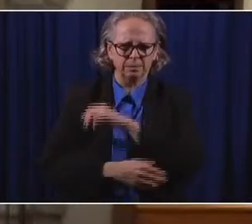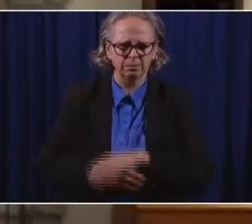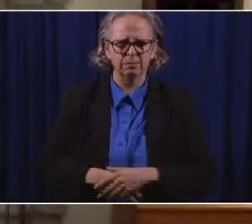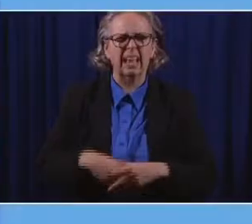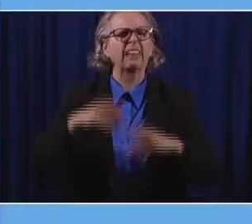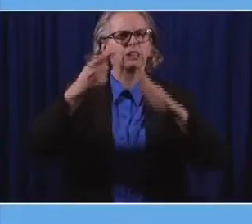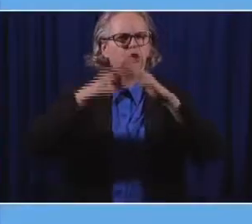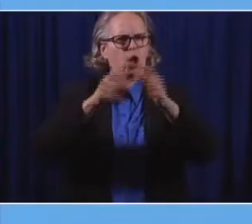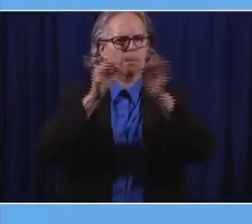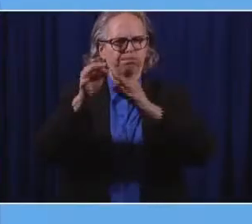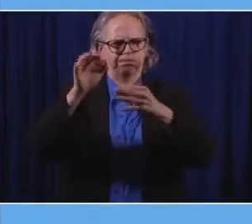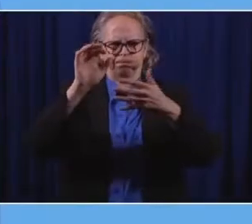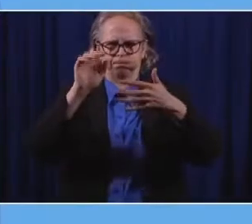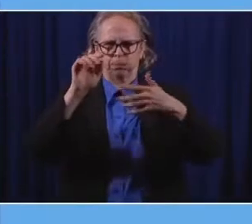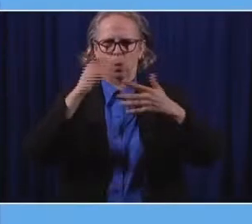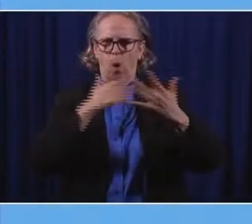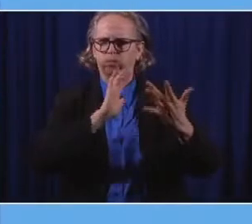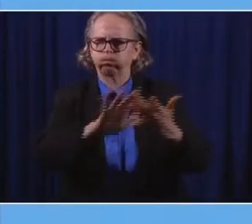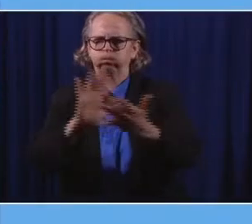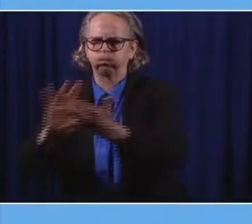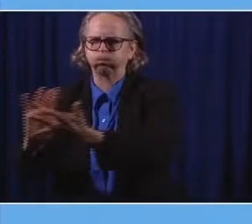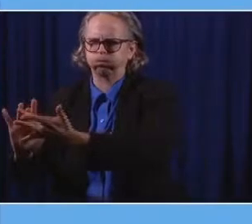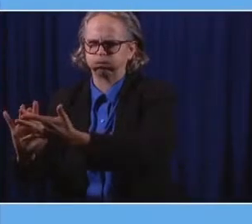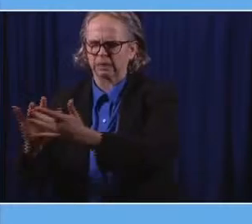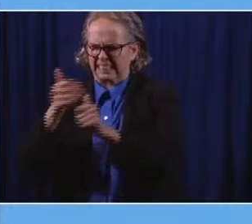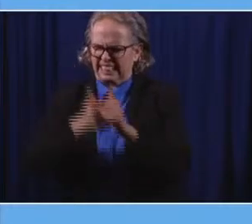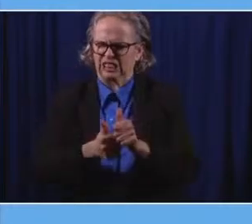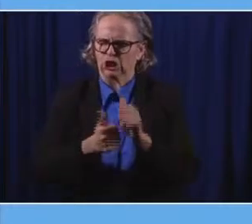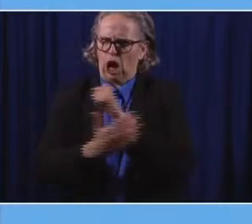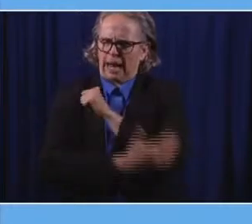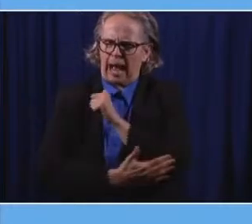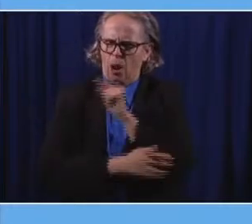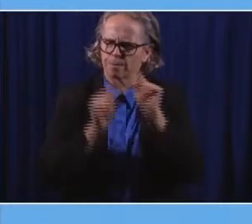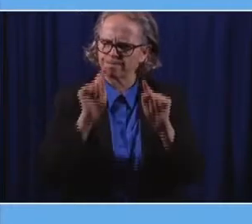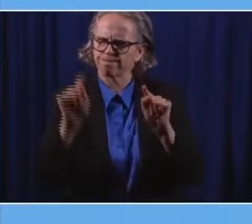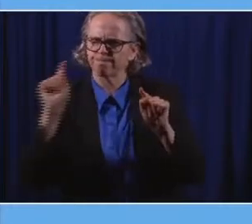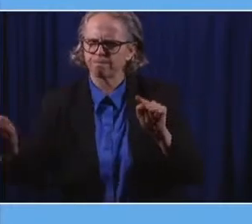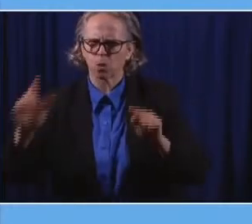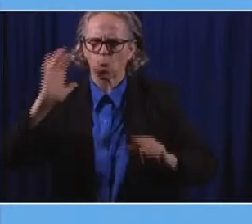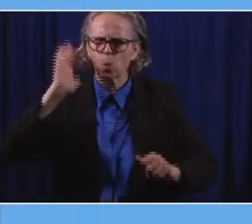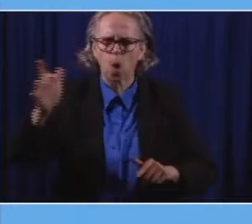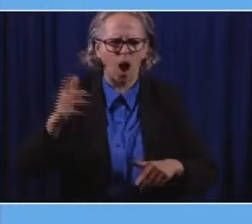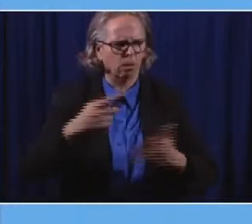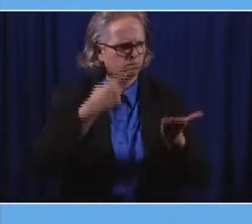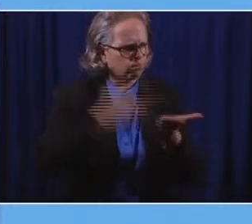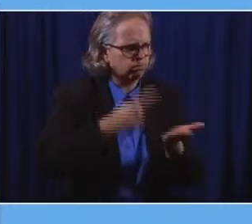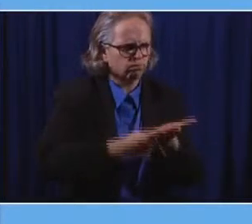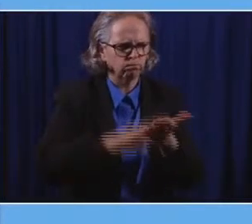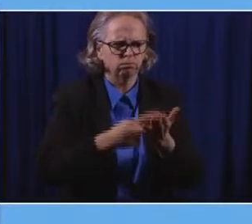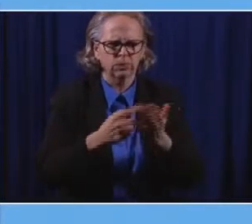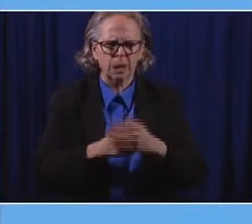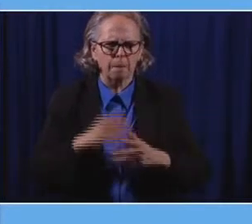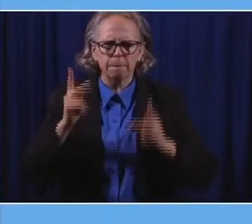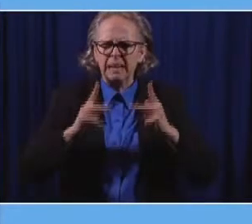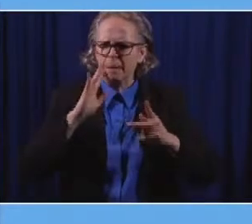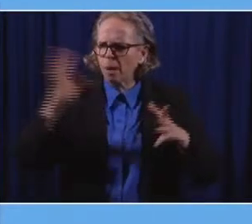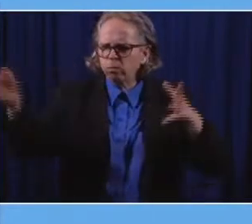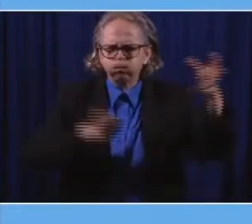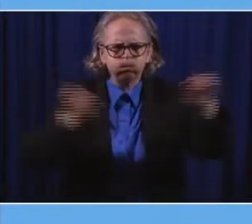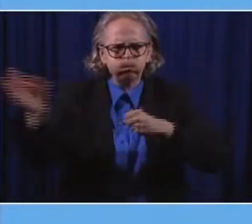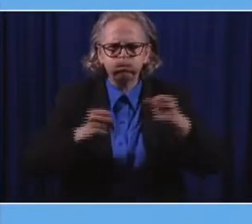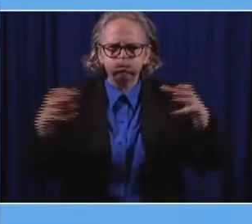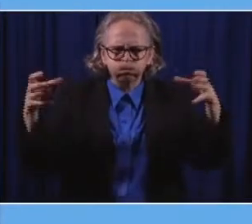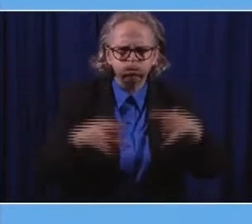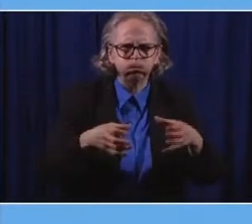way down. And again, we'll do a Zoom call. We'll bring people together and we'll just kind of talk and